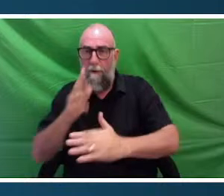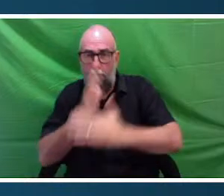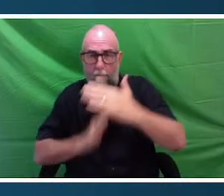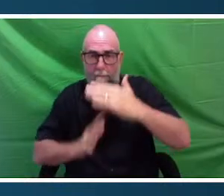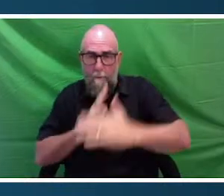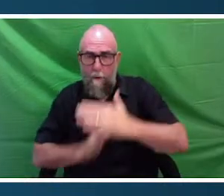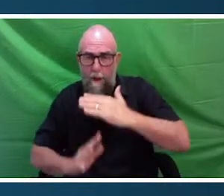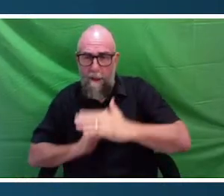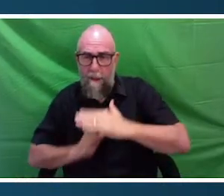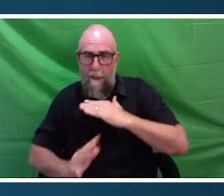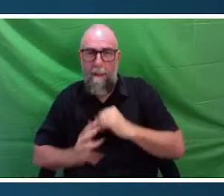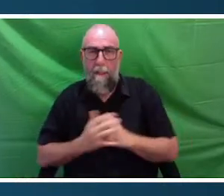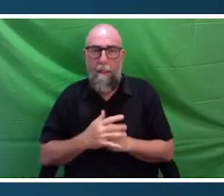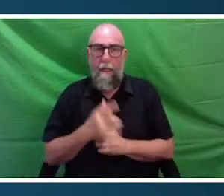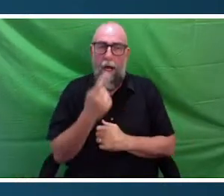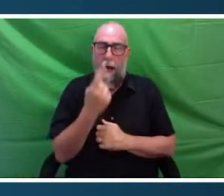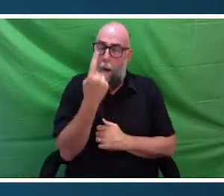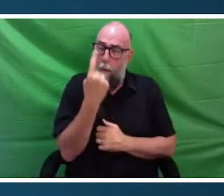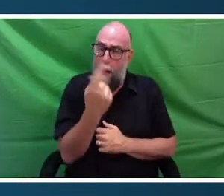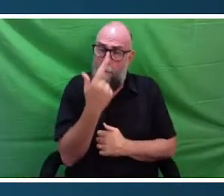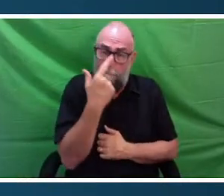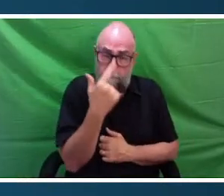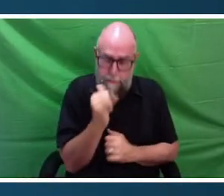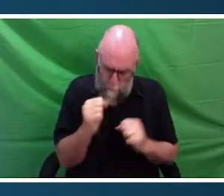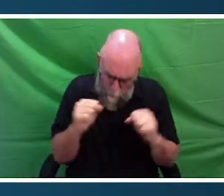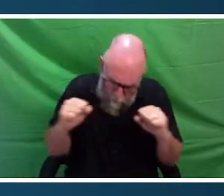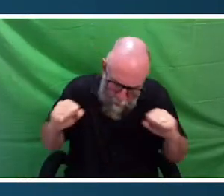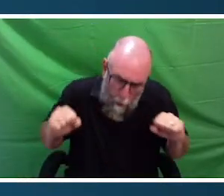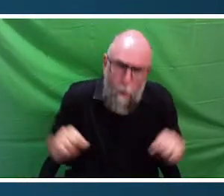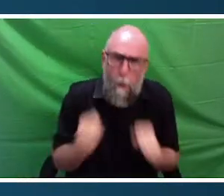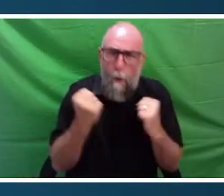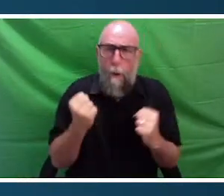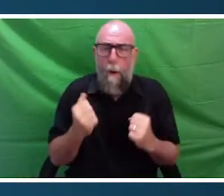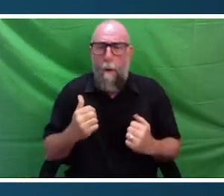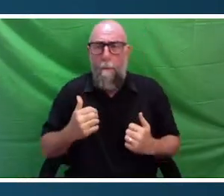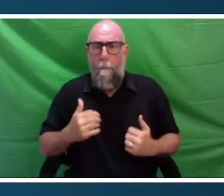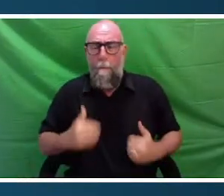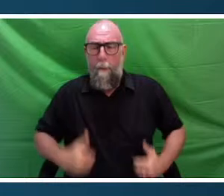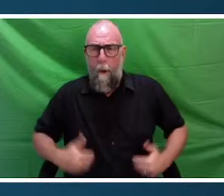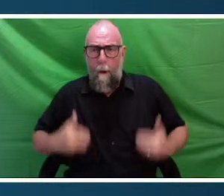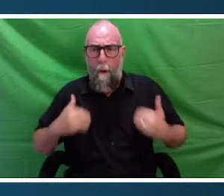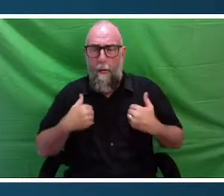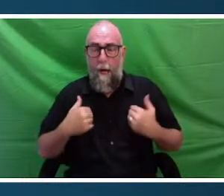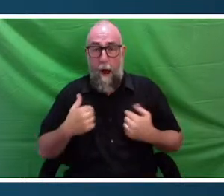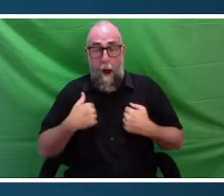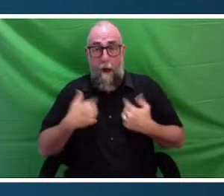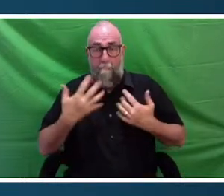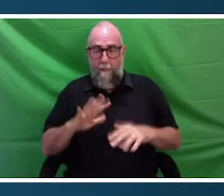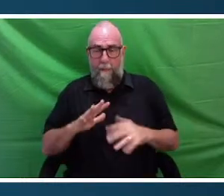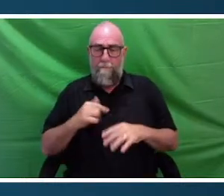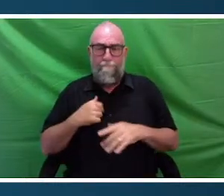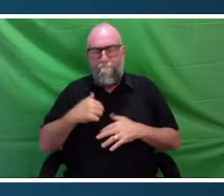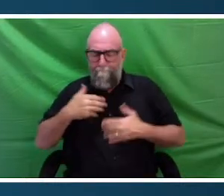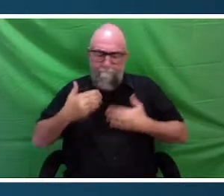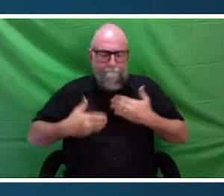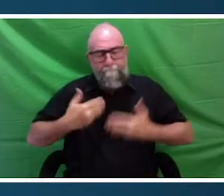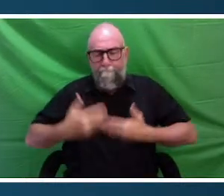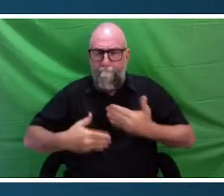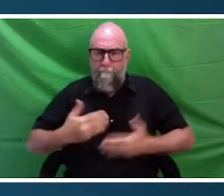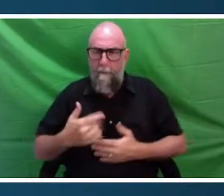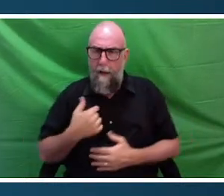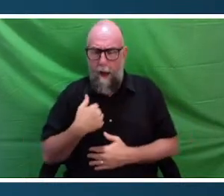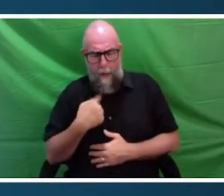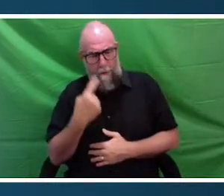One bitterly cold morning, as I made my way down a muddy path, I saw a group of men in their